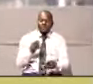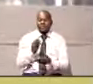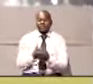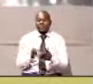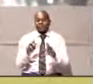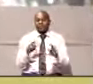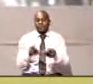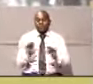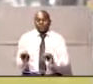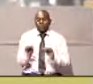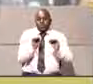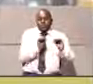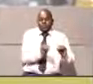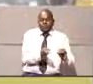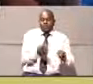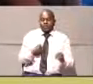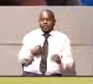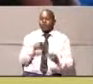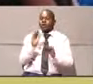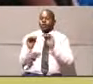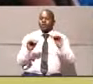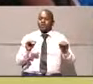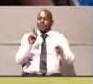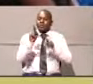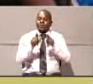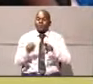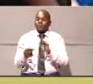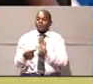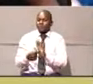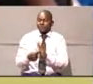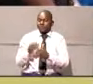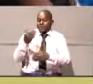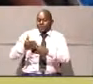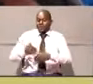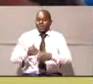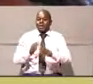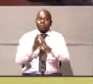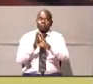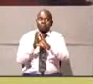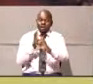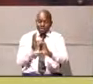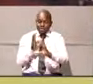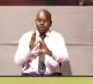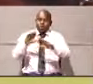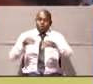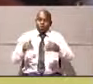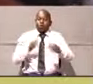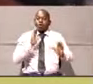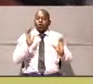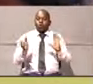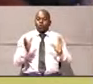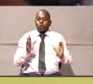stations relocated after consulting residents. For example, near bars or located